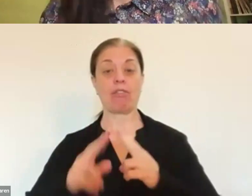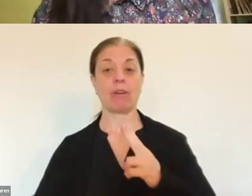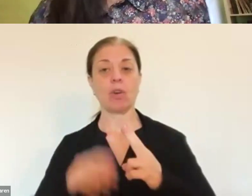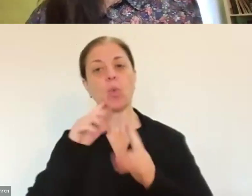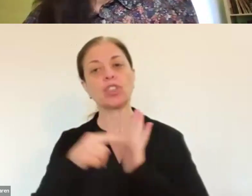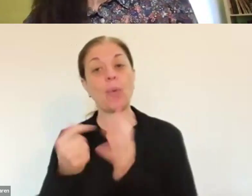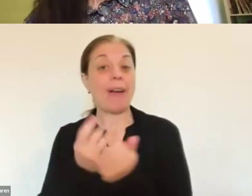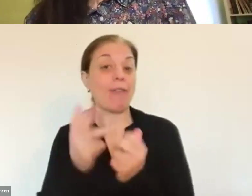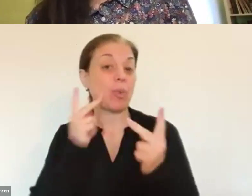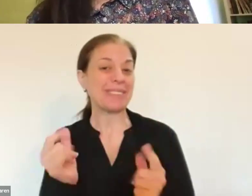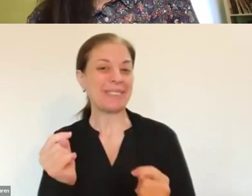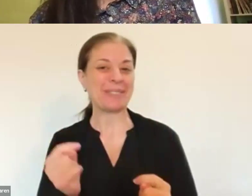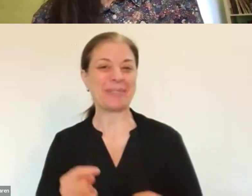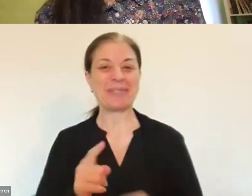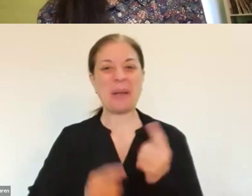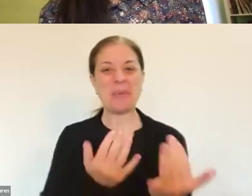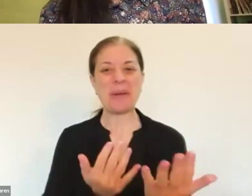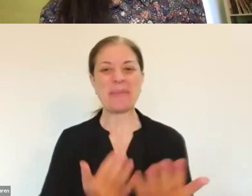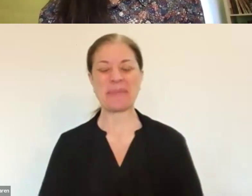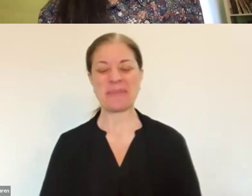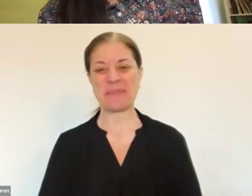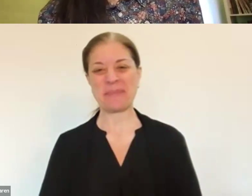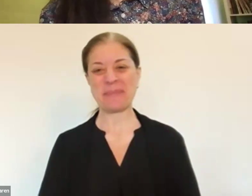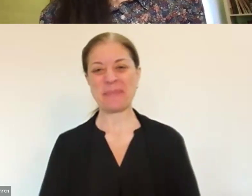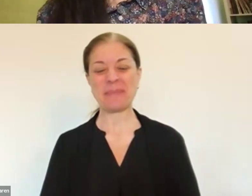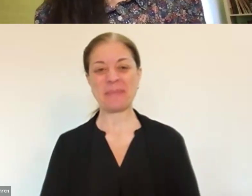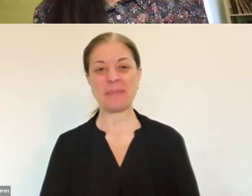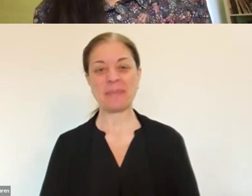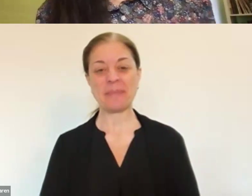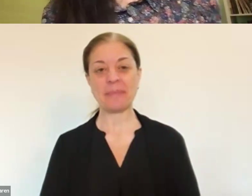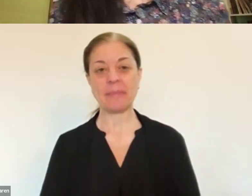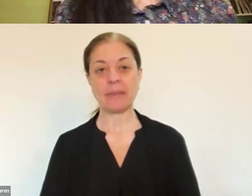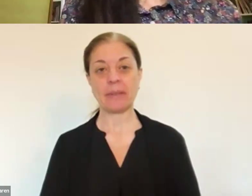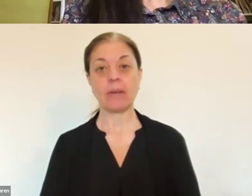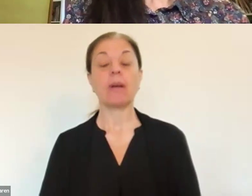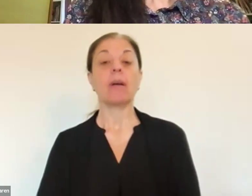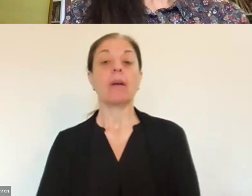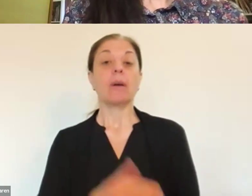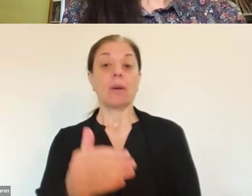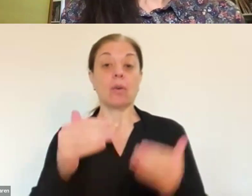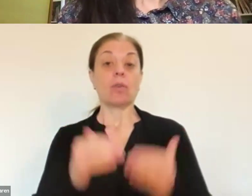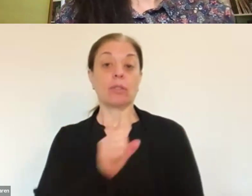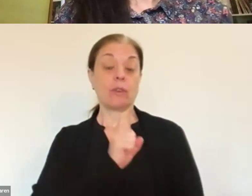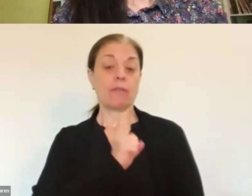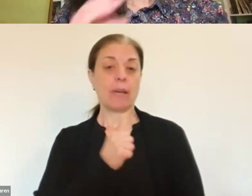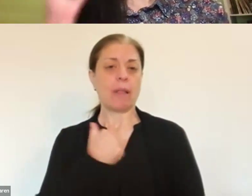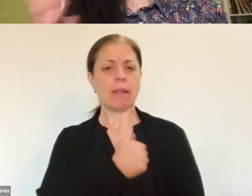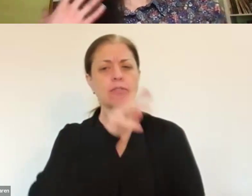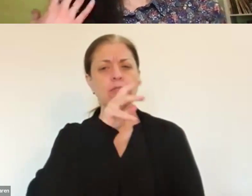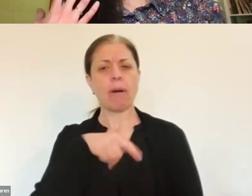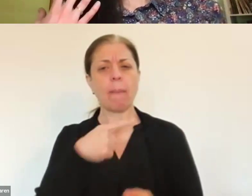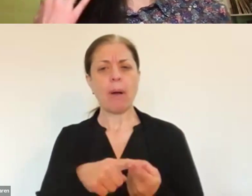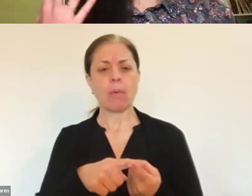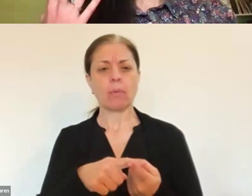Everyone's going to see it. Can't wait. So actually, well, Safiya, let's talk a little bit about those compositions. Like you sort